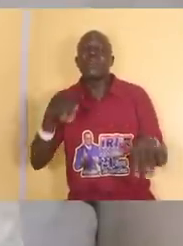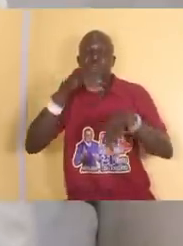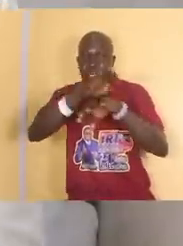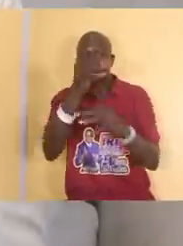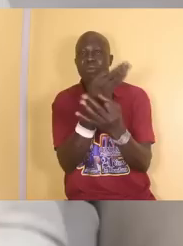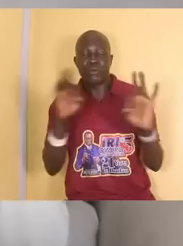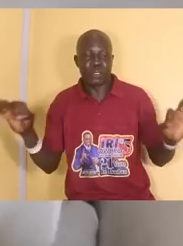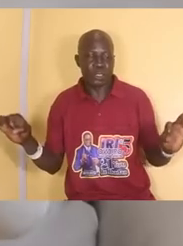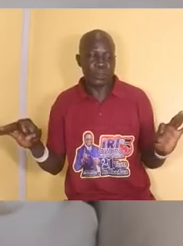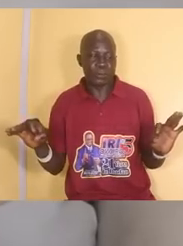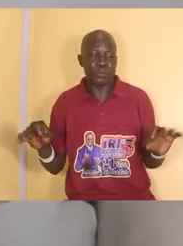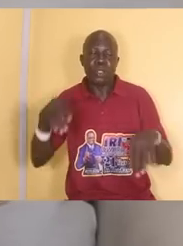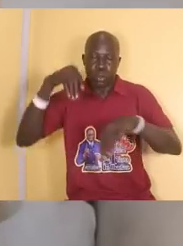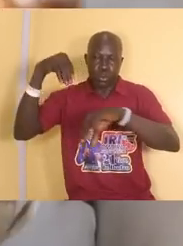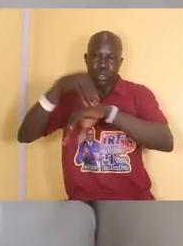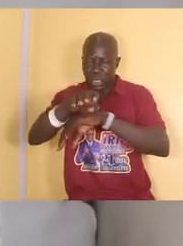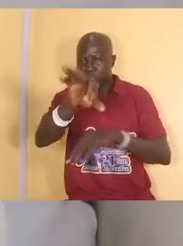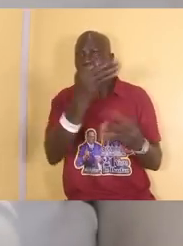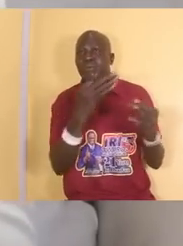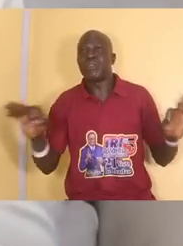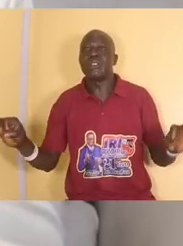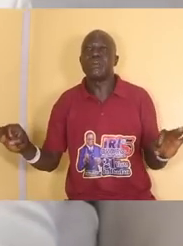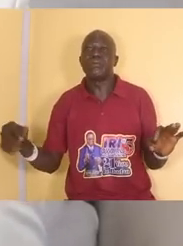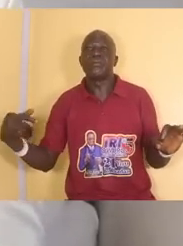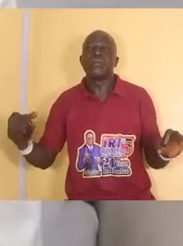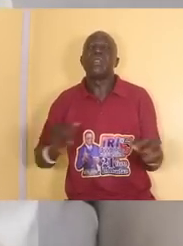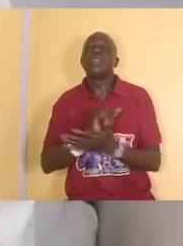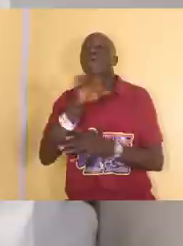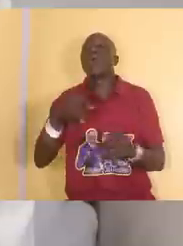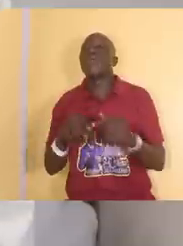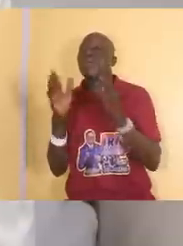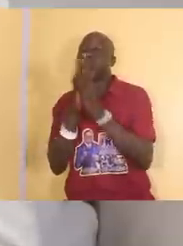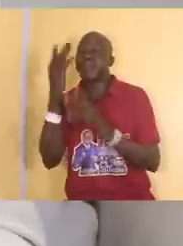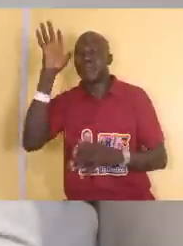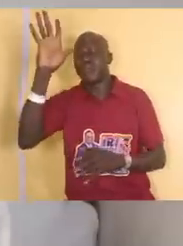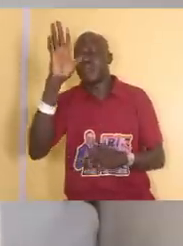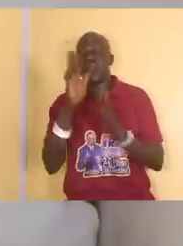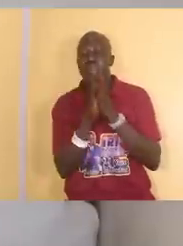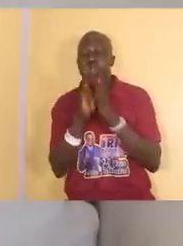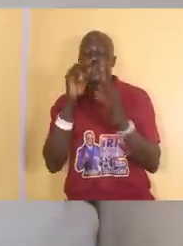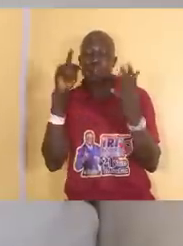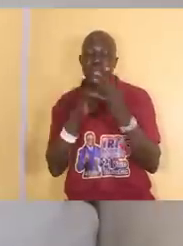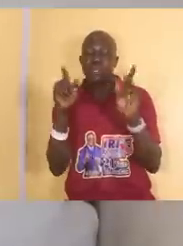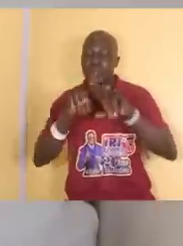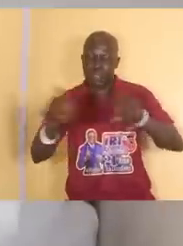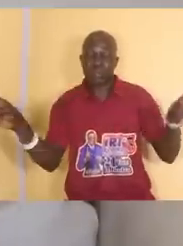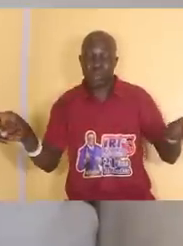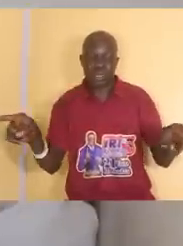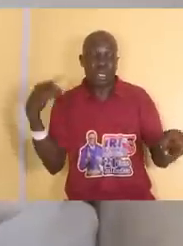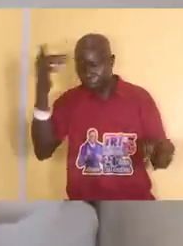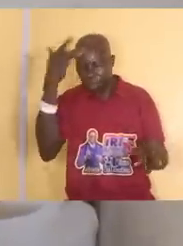you are set free. When you are set free. When you are set free. I said we are going to pray five prayer words. The